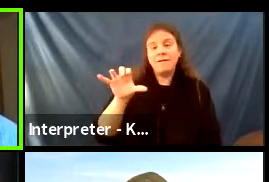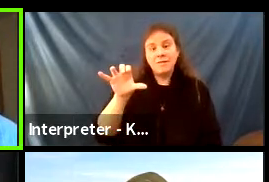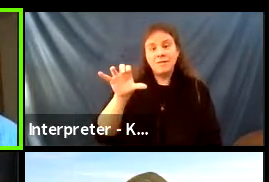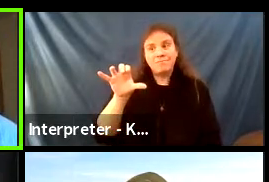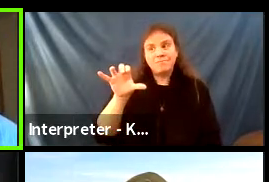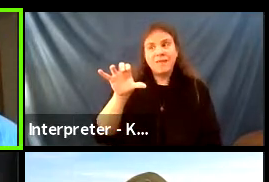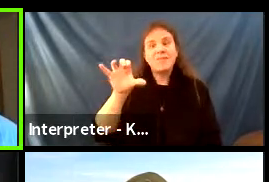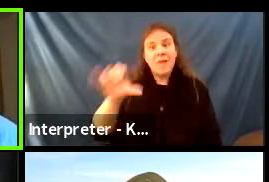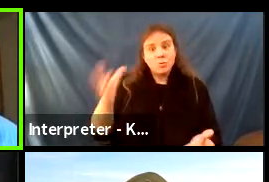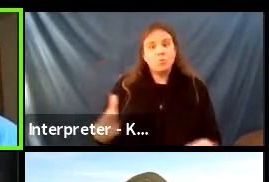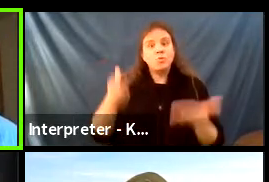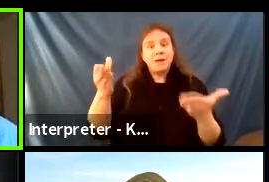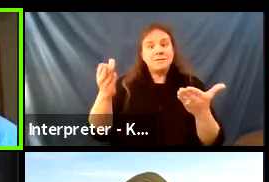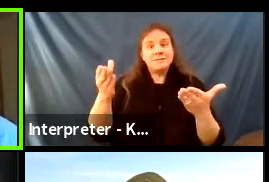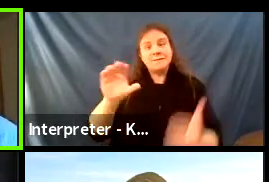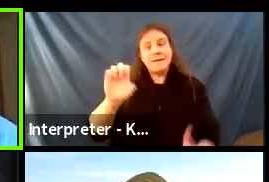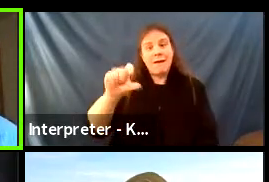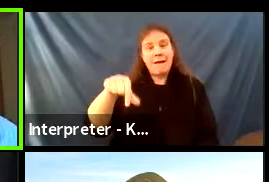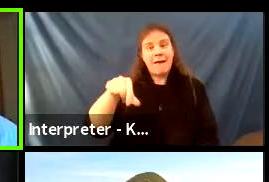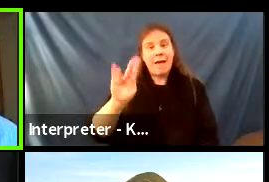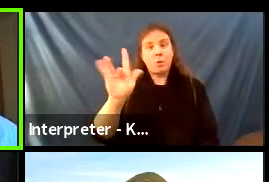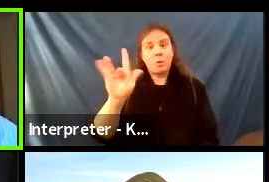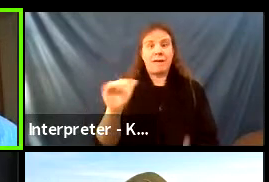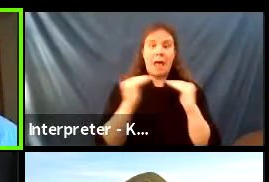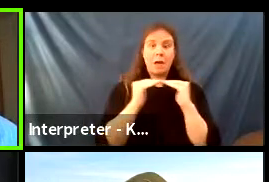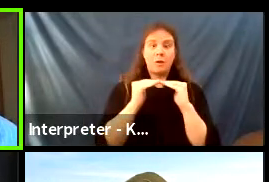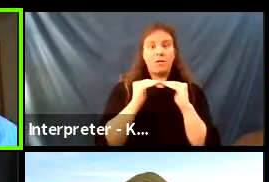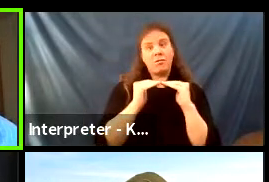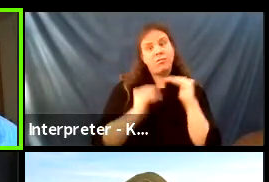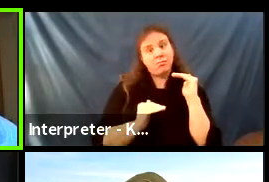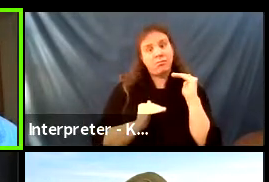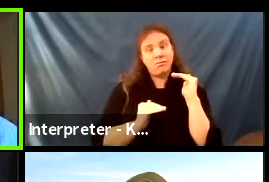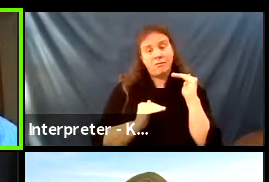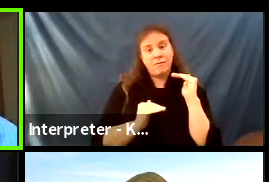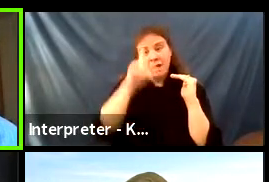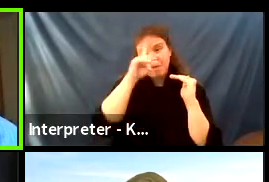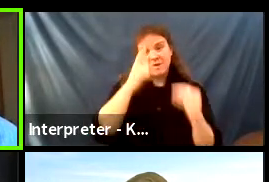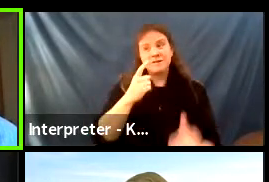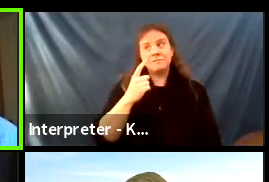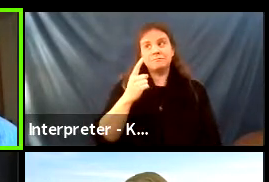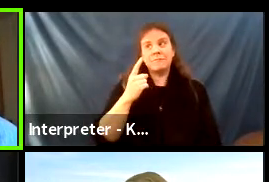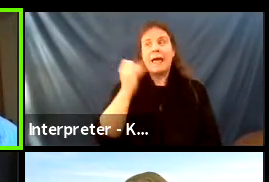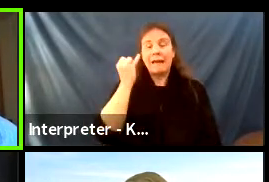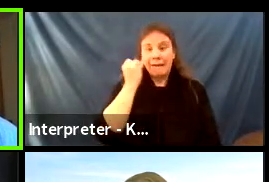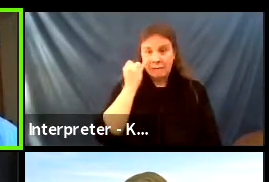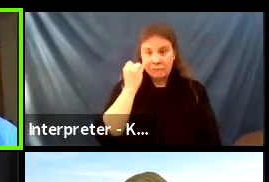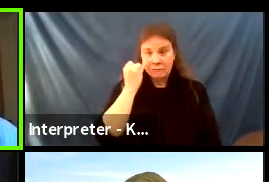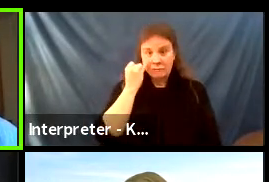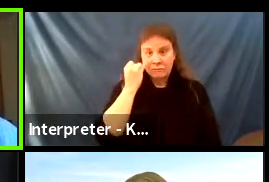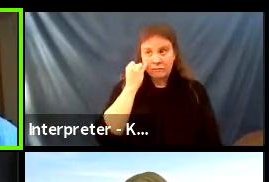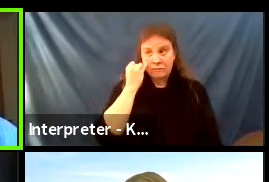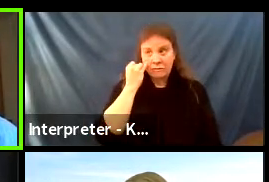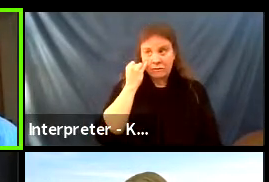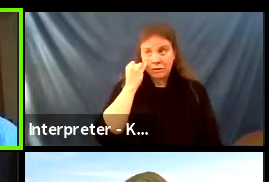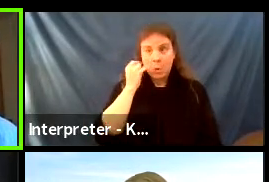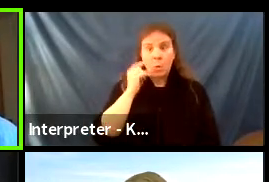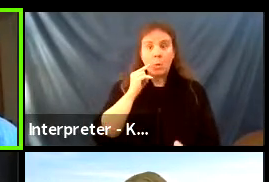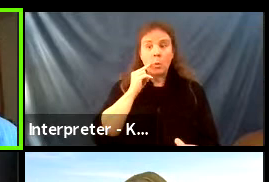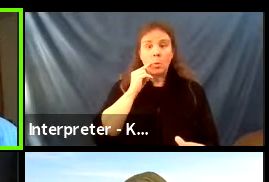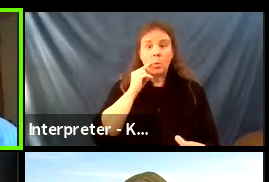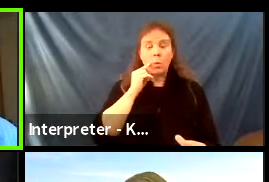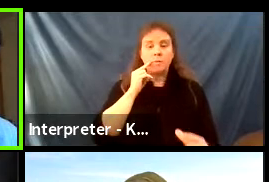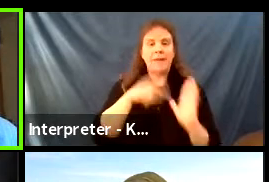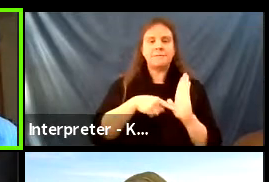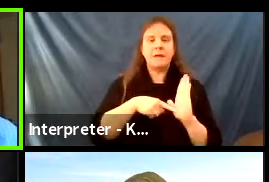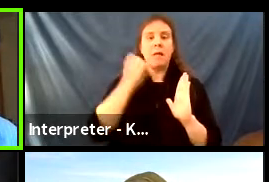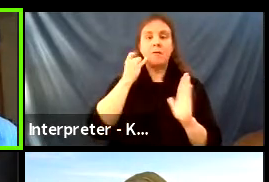5 different ways, like, because we all know that like who will have the, you know, if the rumor that I heard that the people